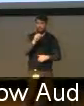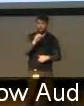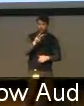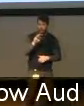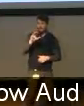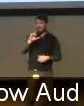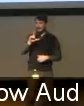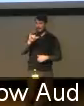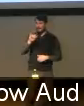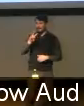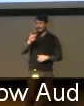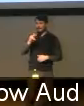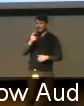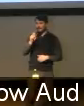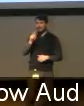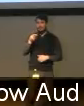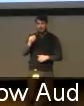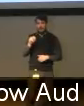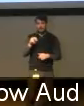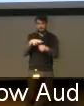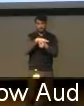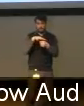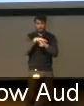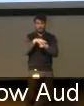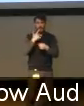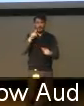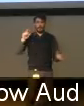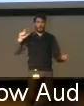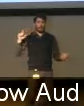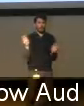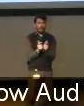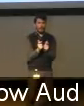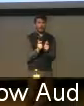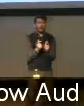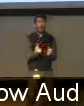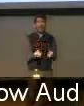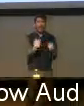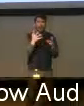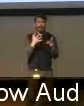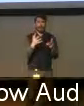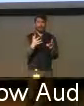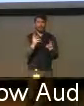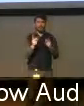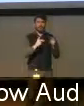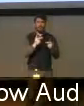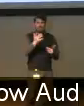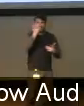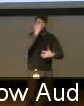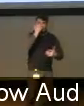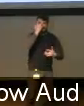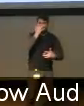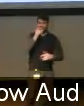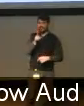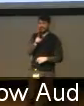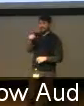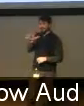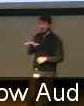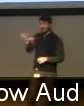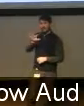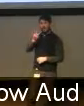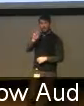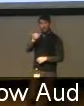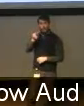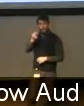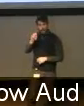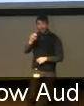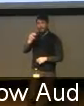seen a dramatic decrease in the growth of positive cases, whereas our neighbors in Wayne, Macomb, and Oakland, they're also